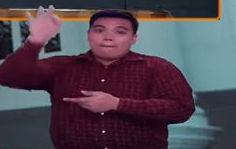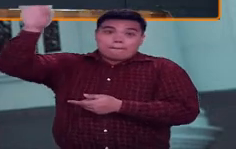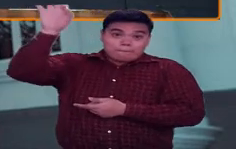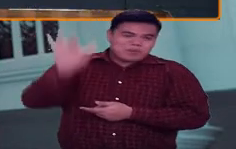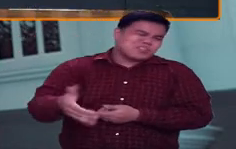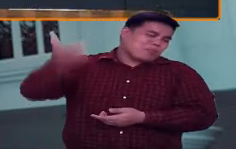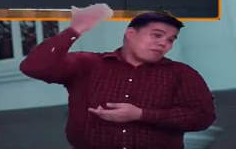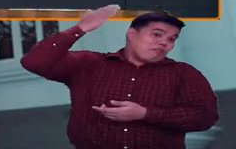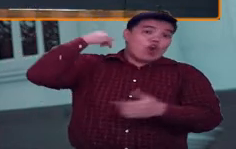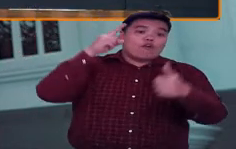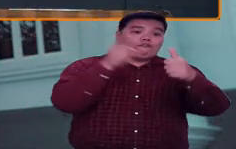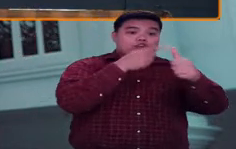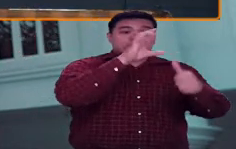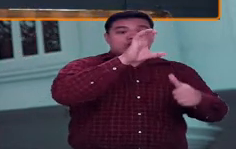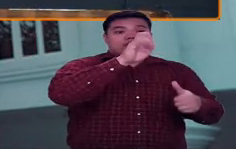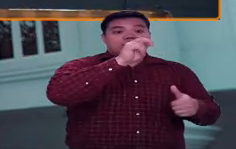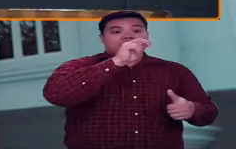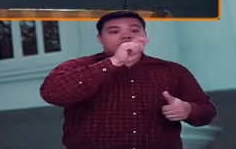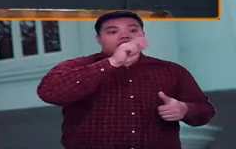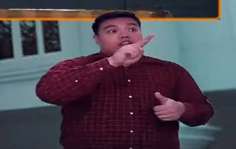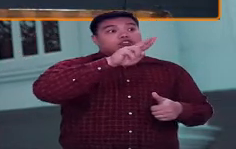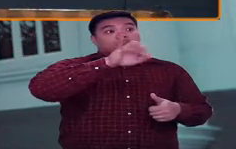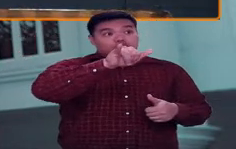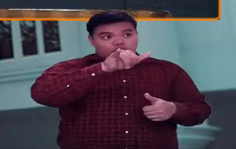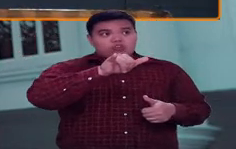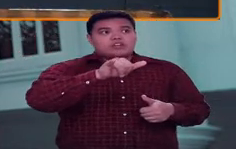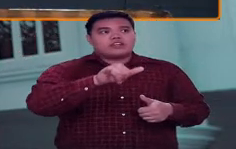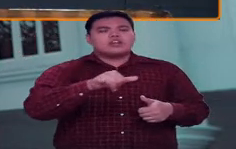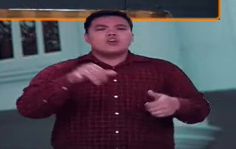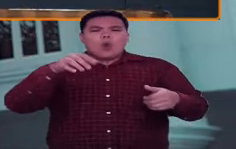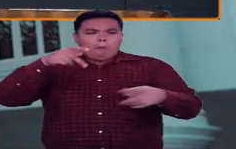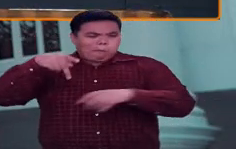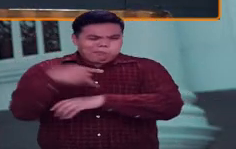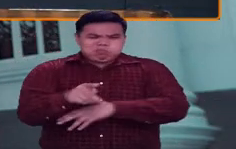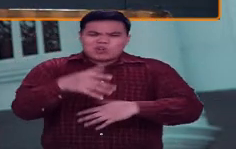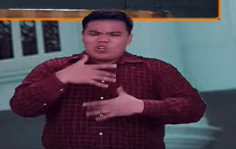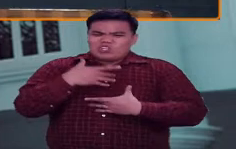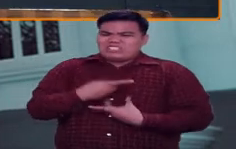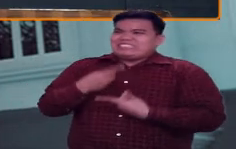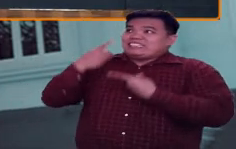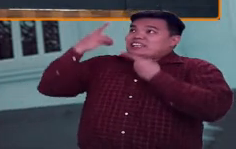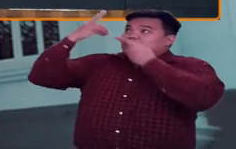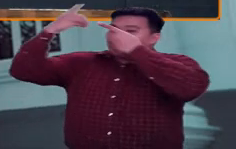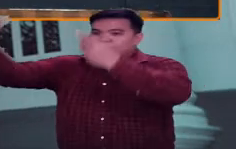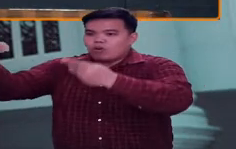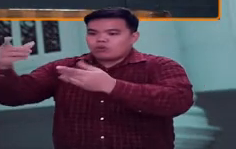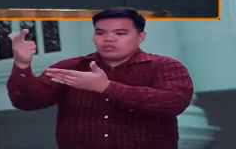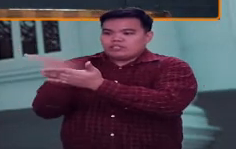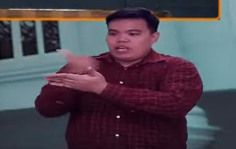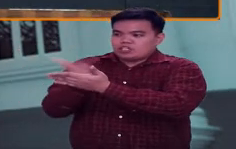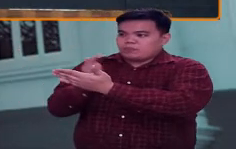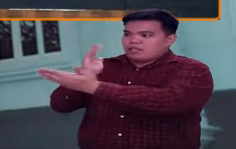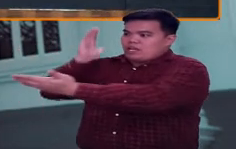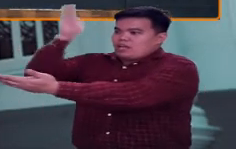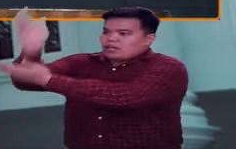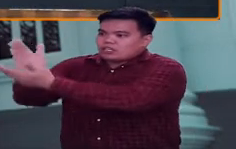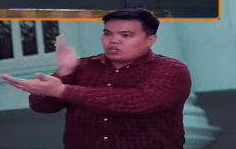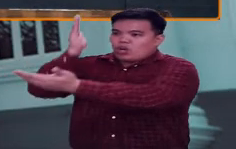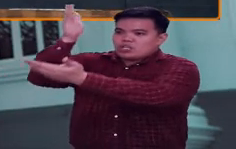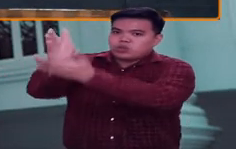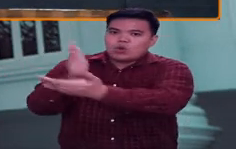first century, Paul devoted his entire life to taking the gospel to